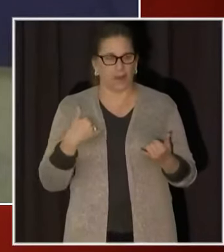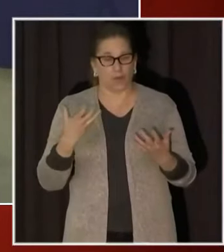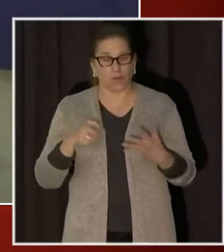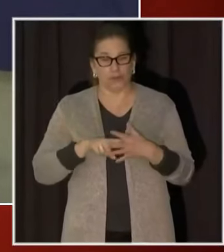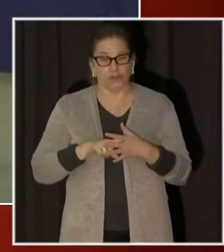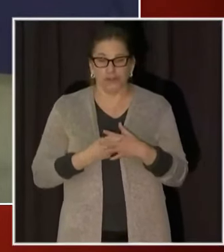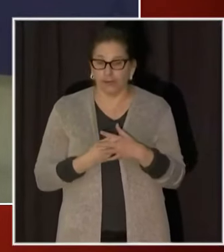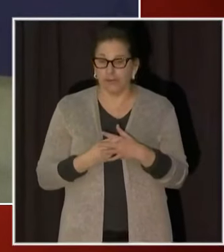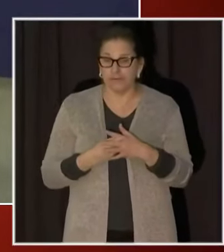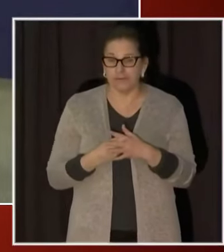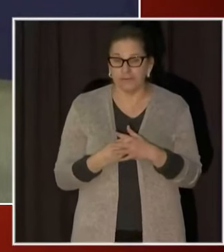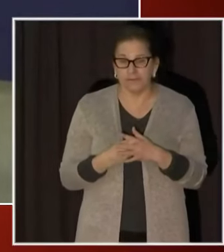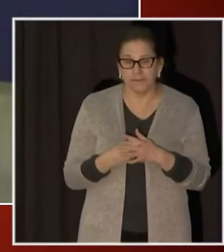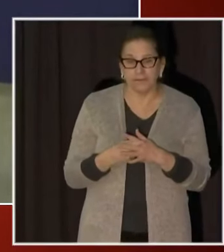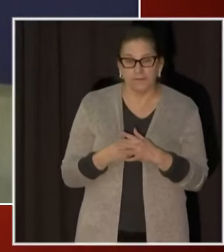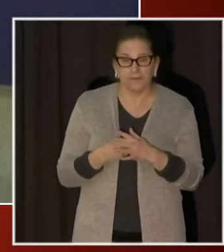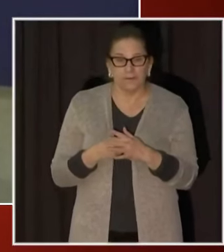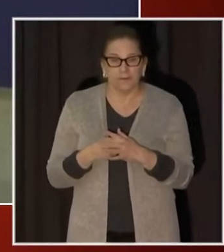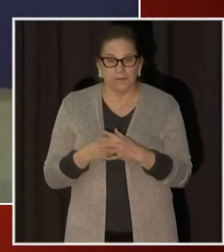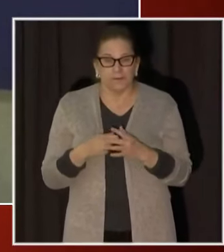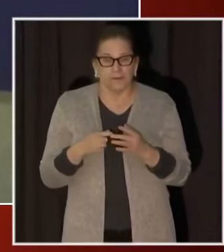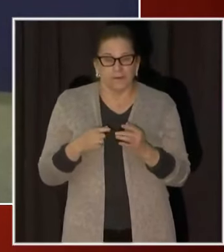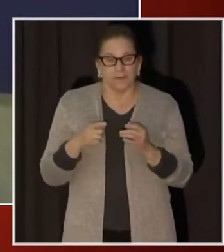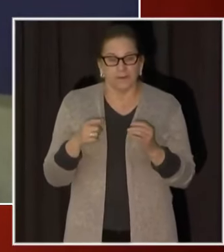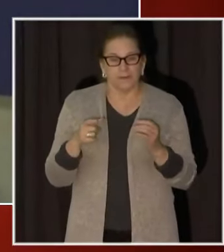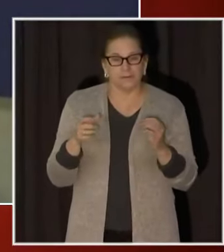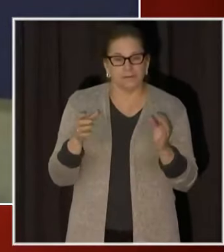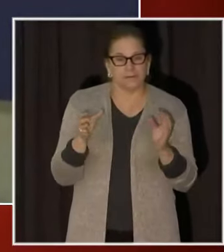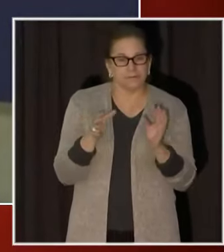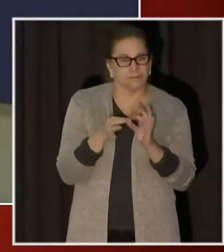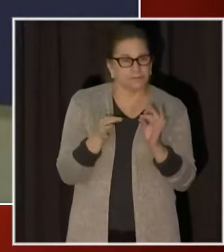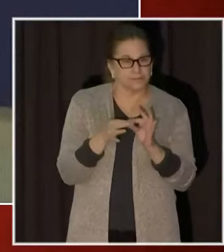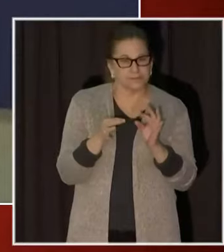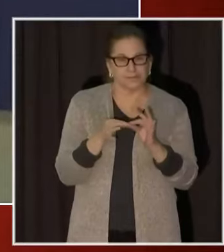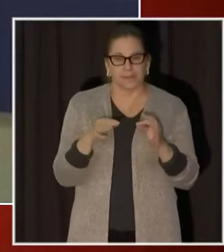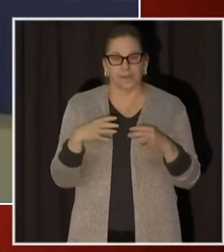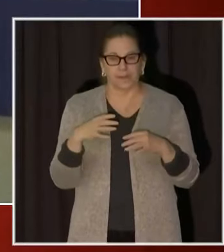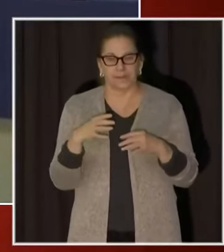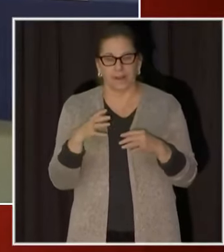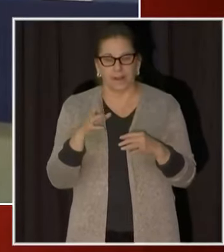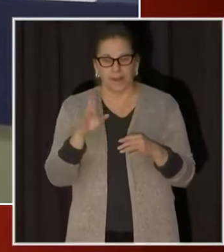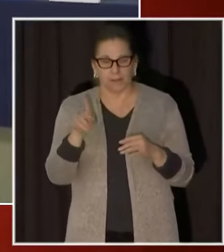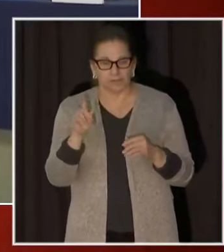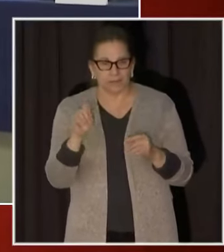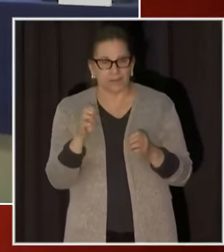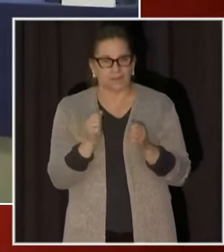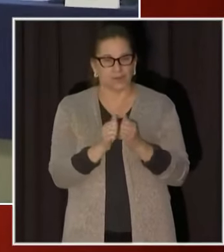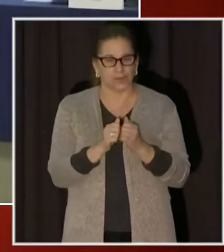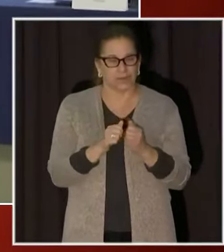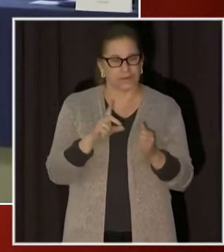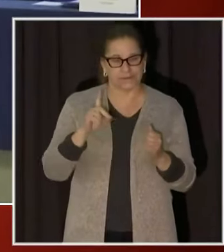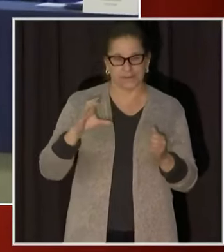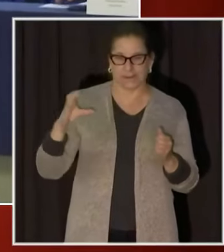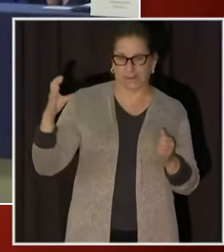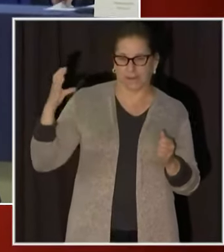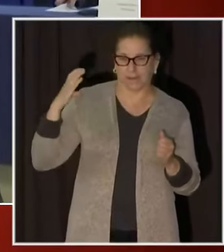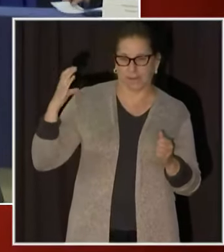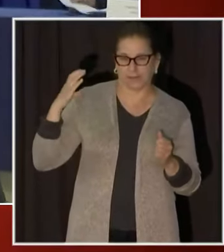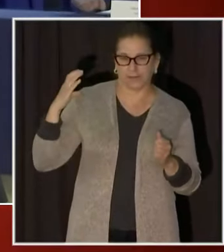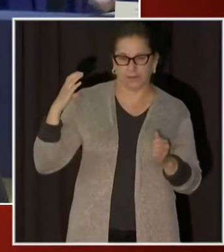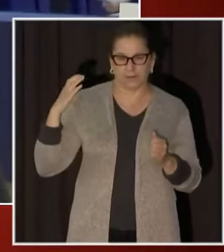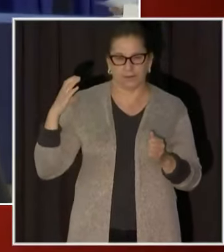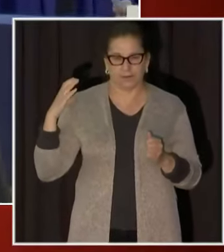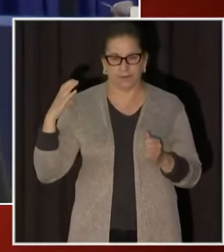joint press conference with the Council of the District of Columbia, and Chairman Phil Mendelson is represented